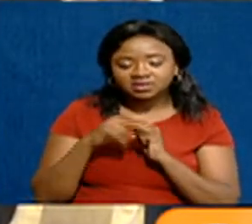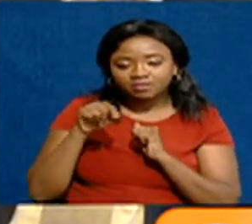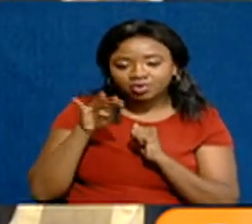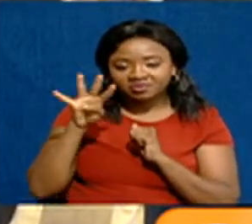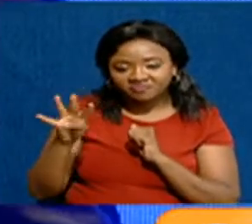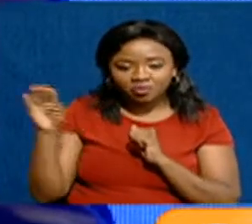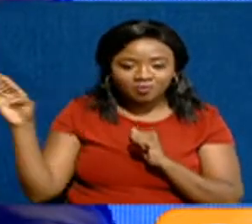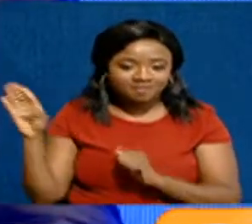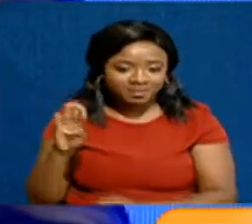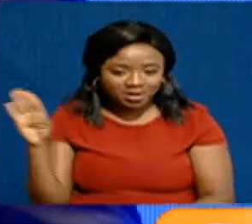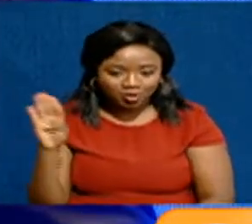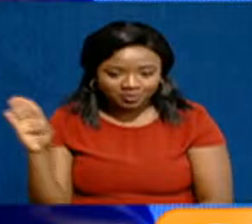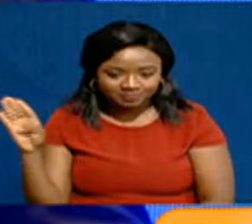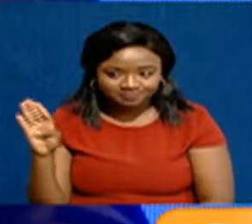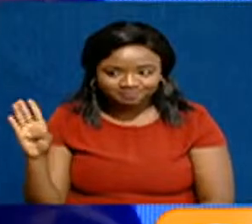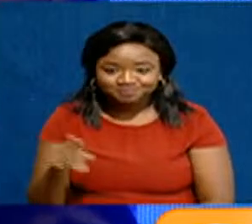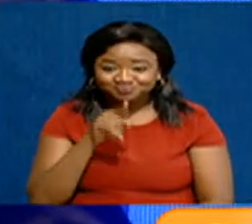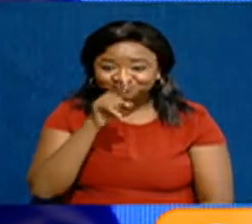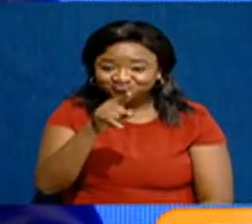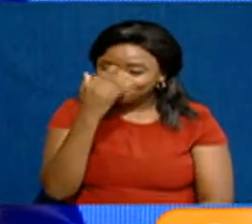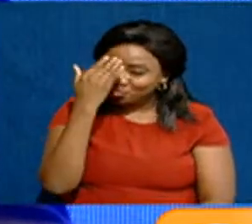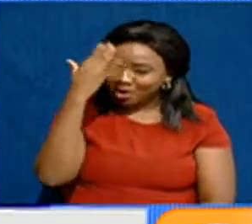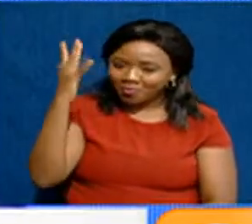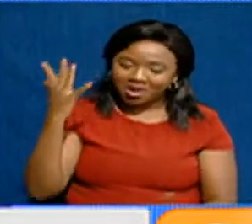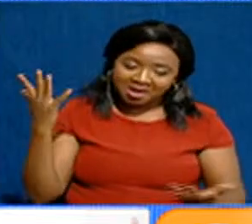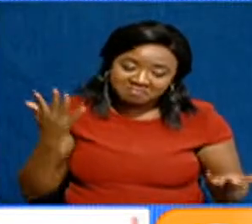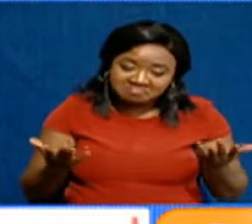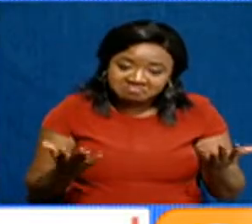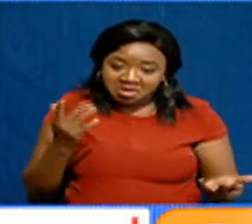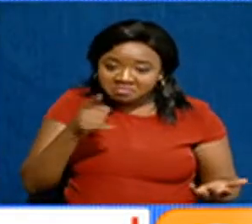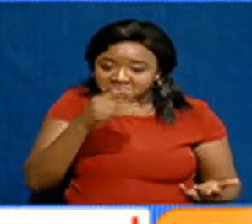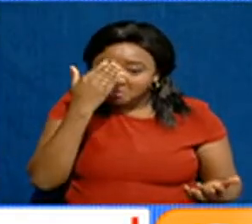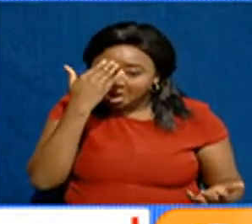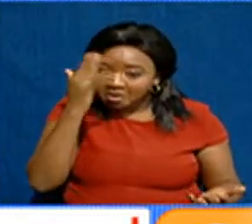shillings. As you may be aware, we are in earnest